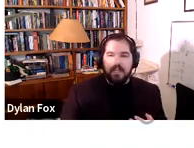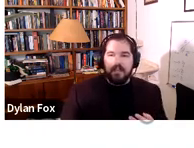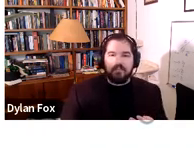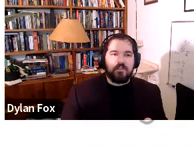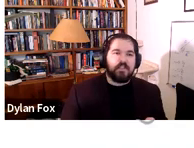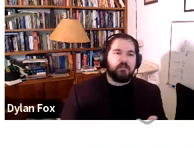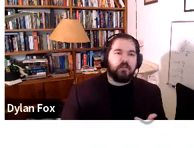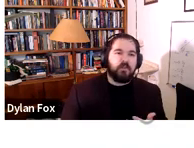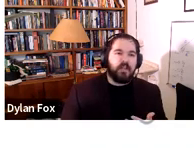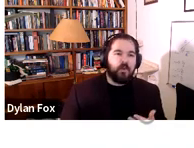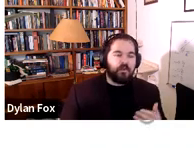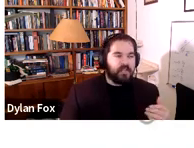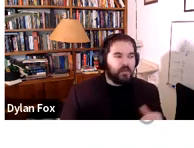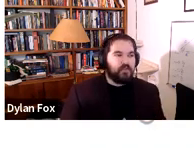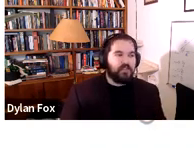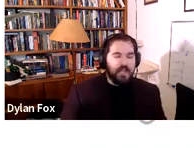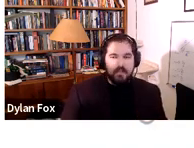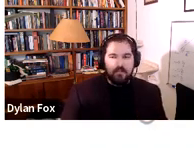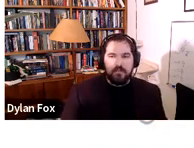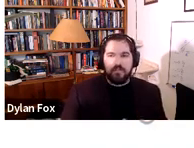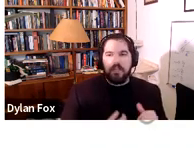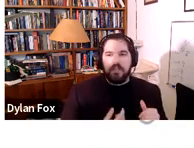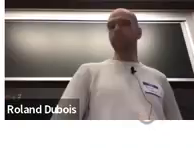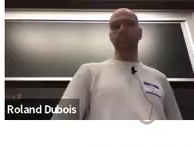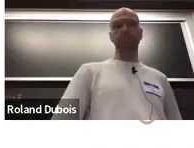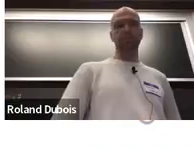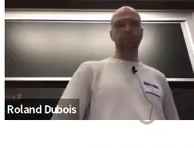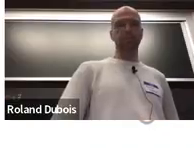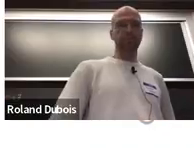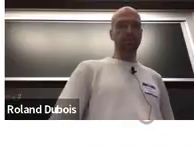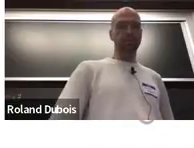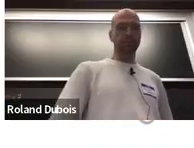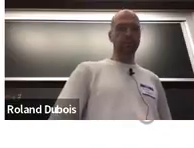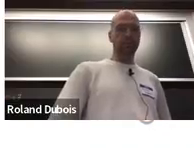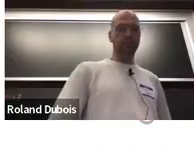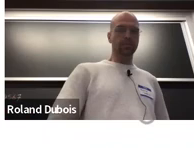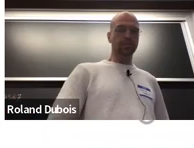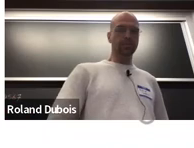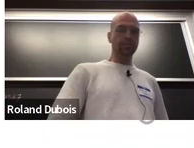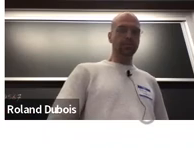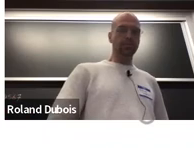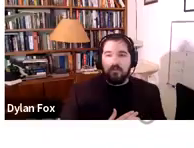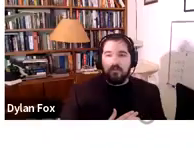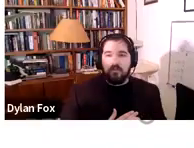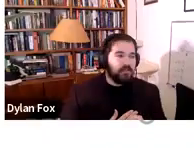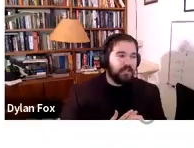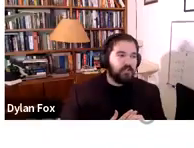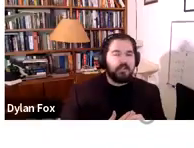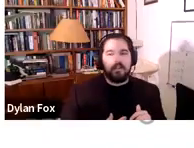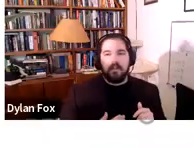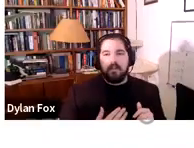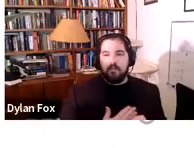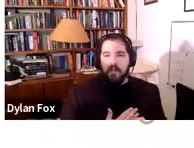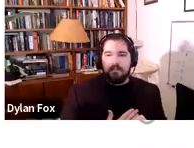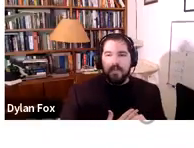in making XR accessible, whether that's researchers and end users, app and content creators, platform owners and trade